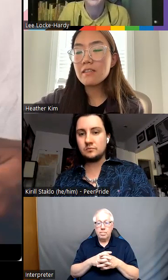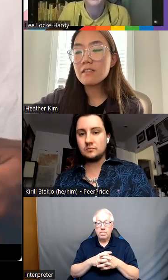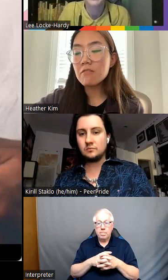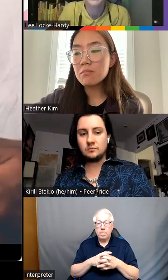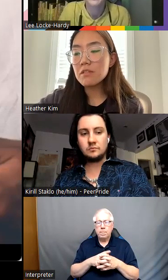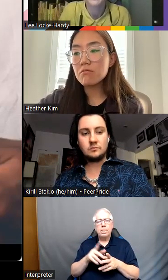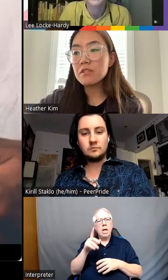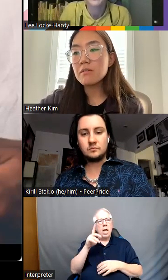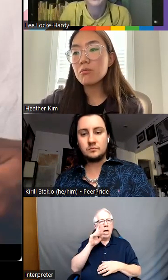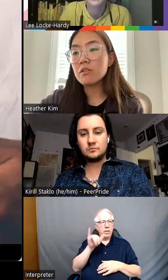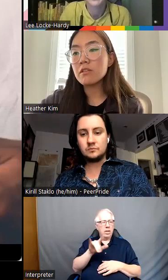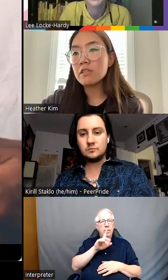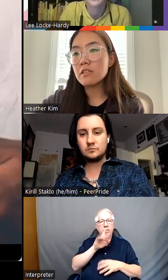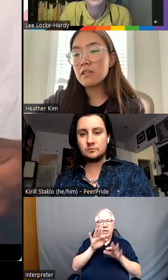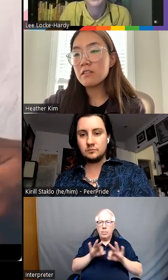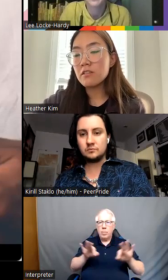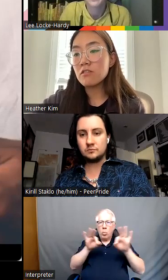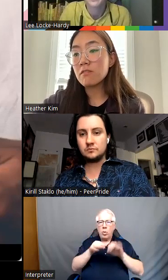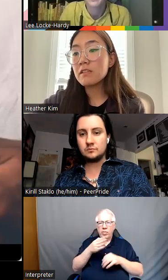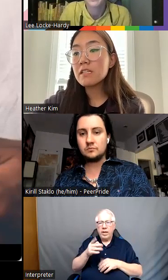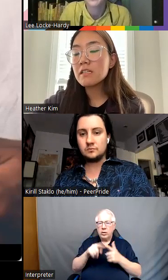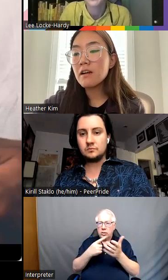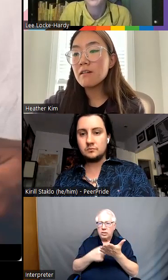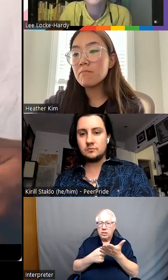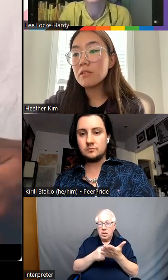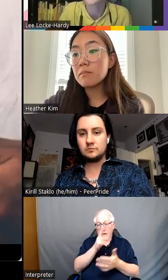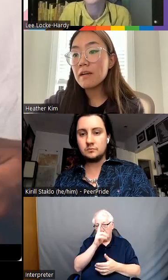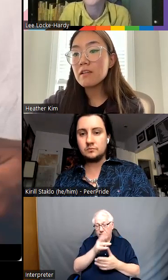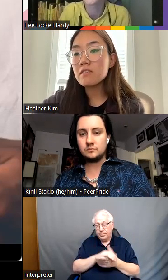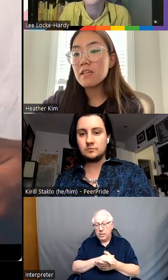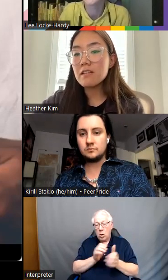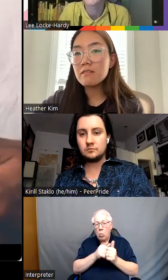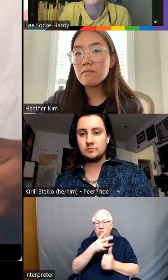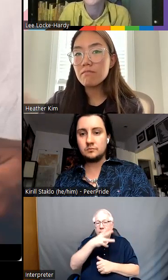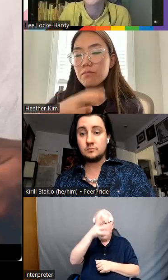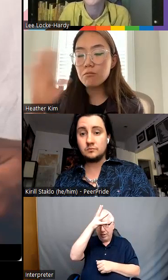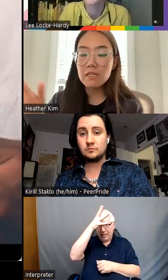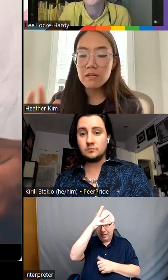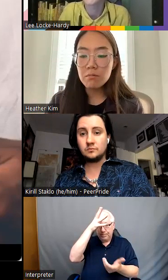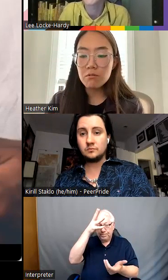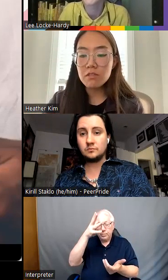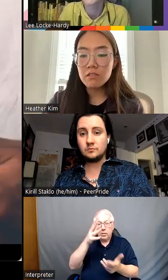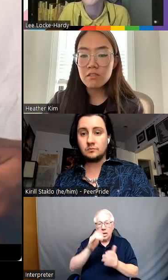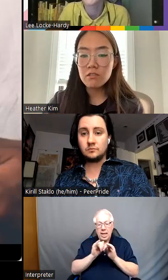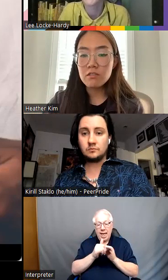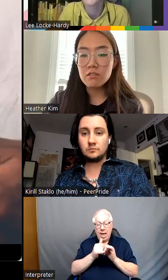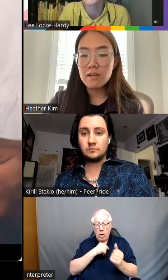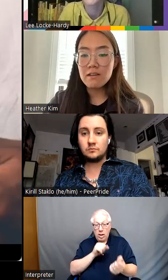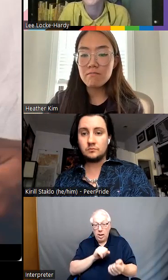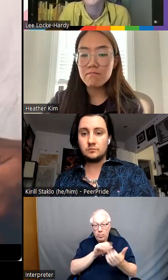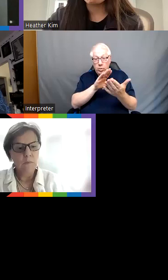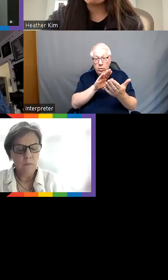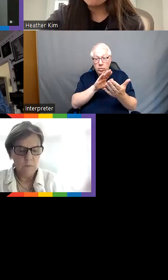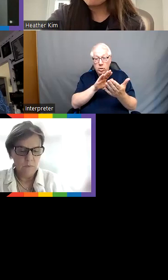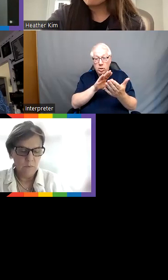I think that would be a really important thing to kind of discuss frankly with the parents. And the way that I approach this is